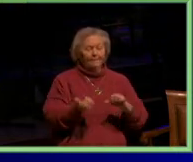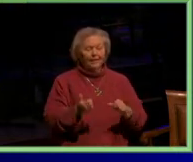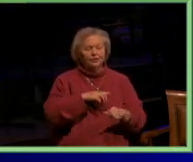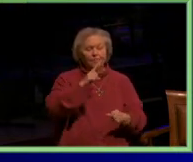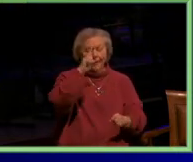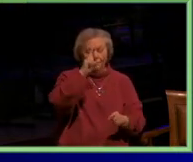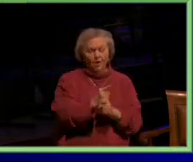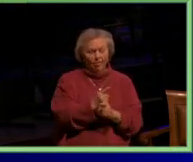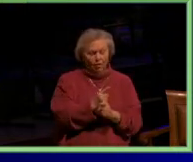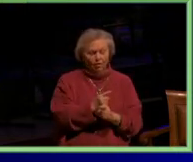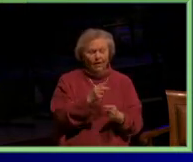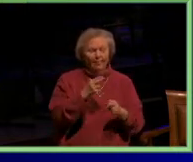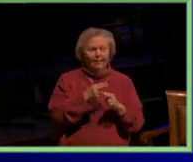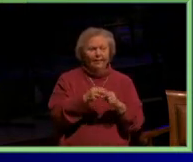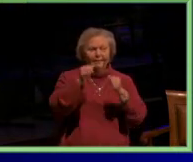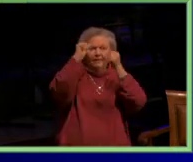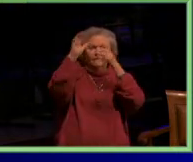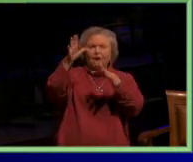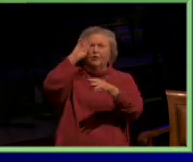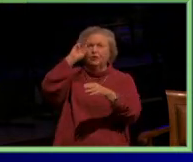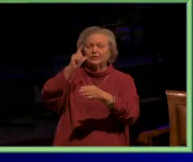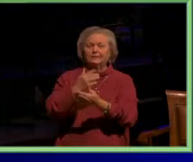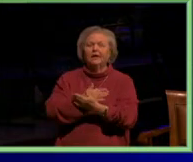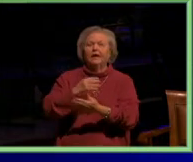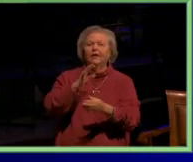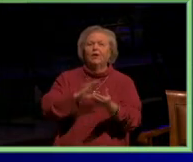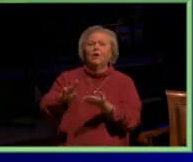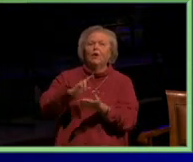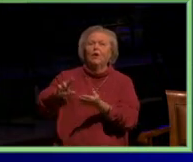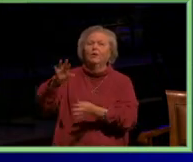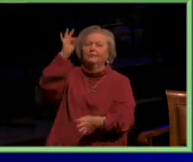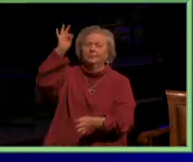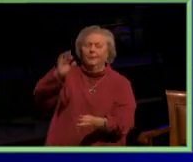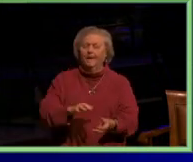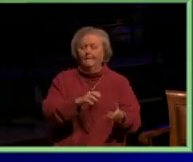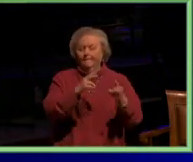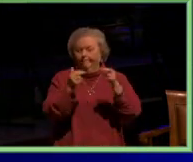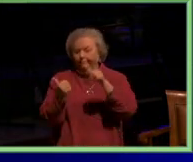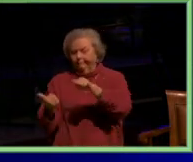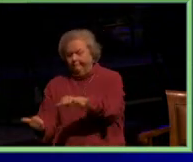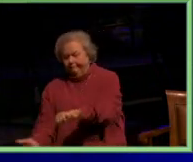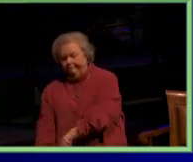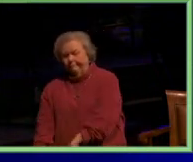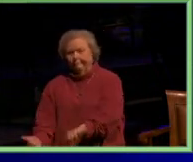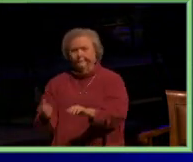brother, in the name of the Father, Son, and the Holy Spirit, buried with Jesus in death,